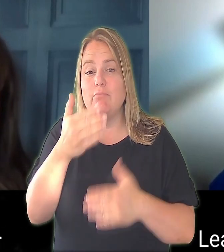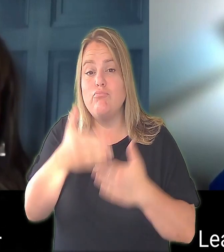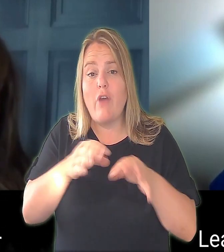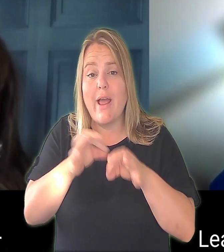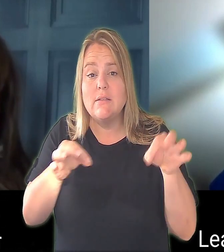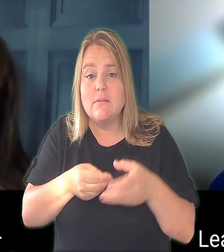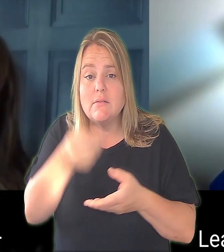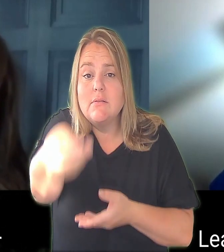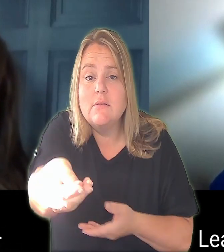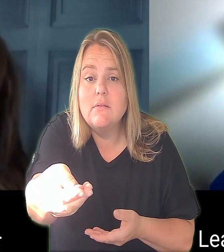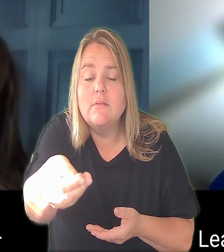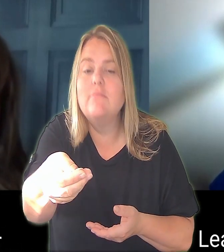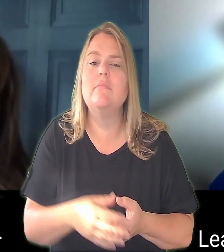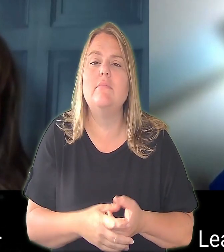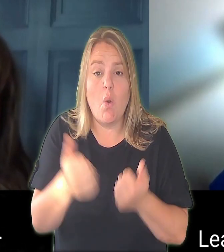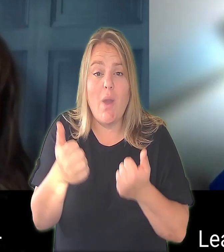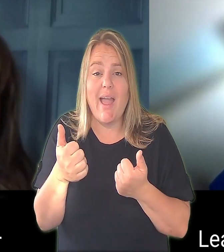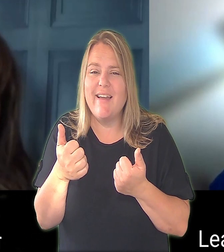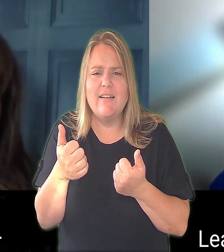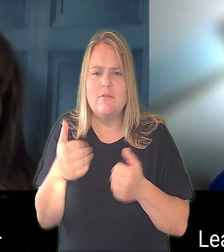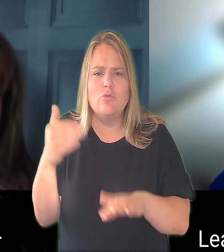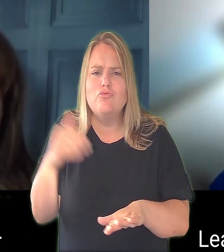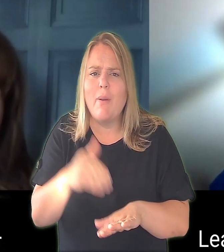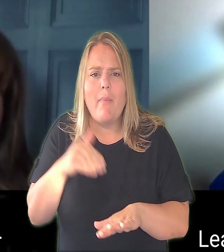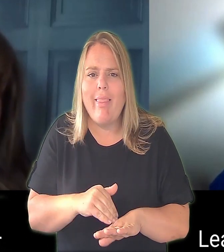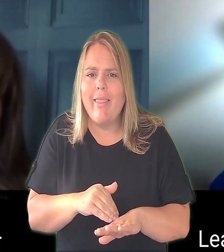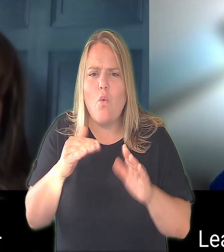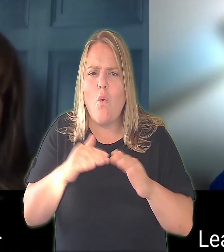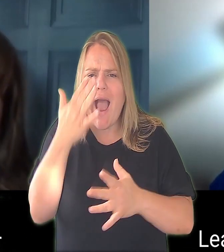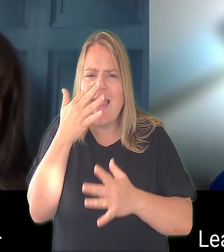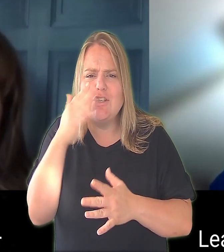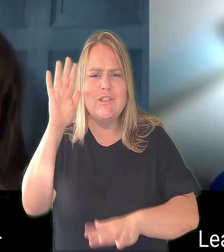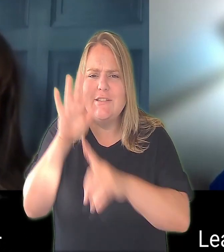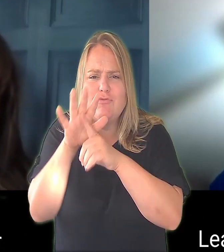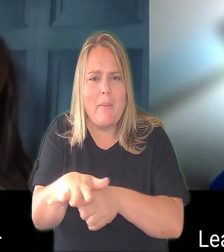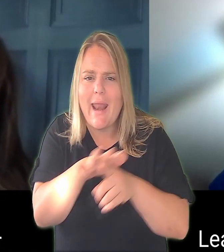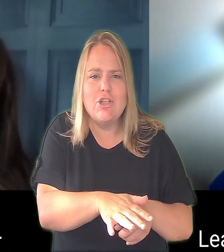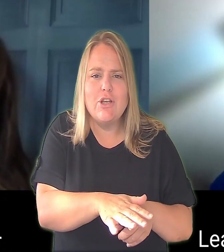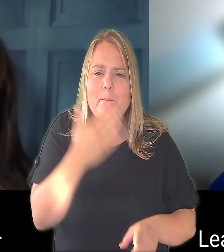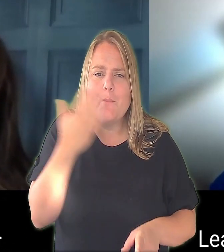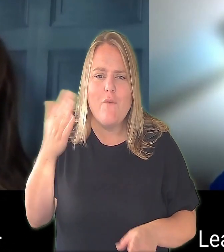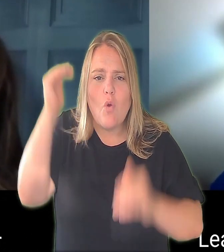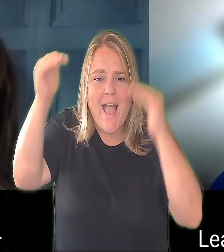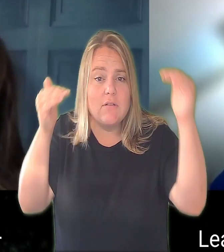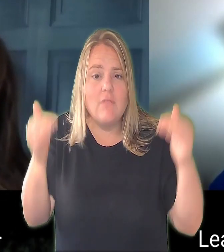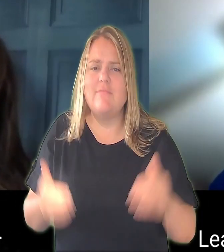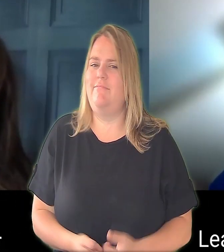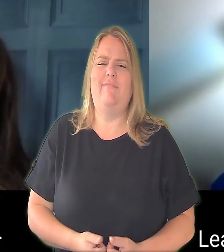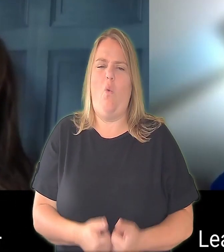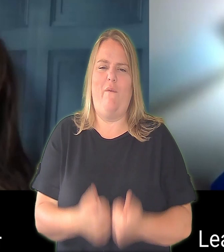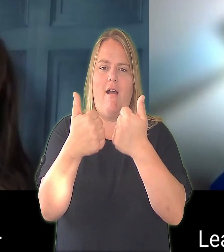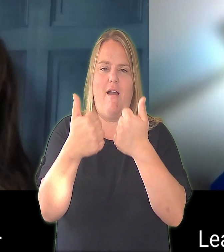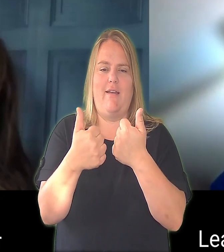to have presents for the adults. That's okay, isn't it? We won't get in trouble with the church for age discrimination, will we? No, of course, that will be